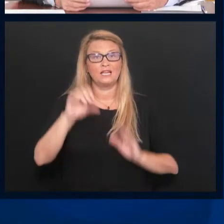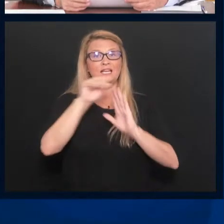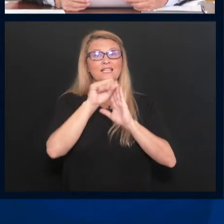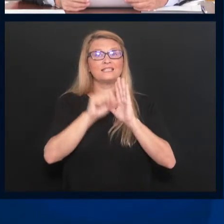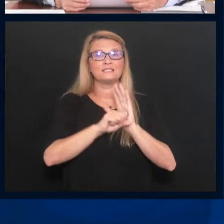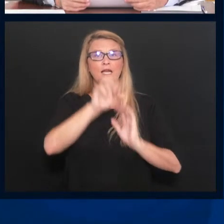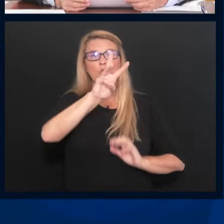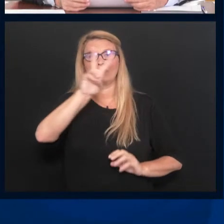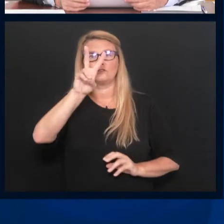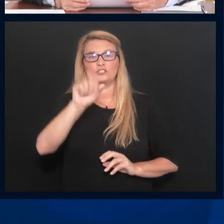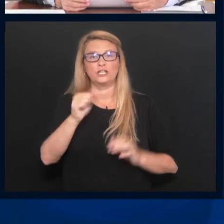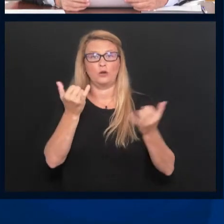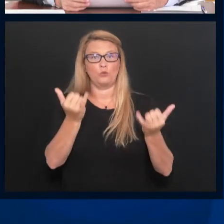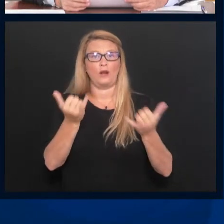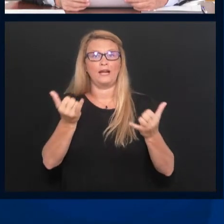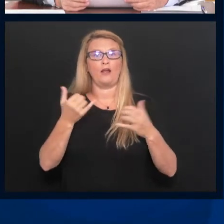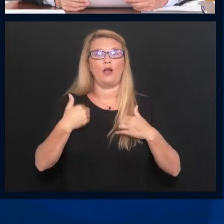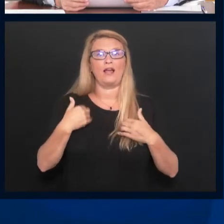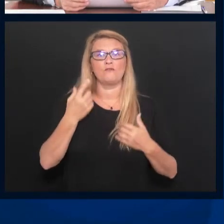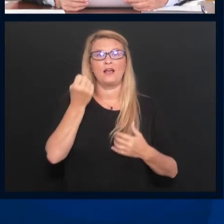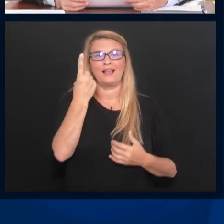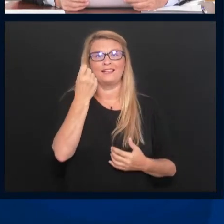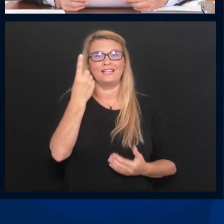Virginia right now, we have